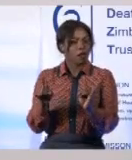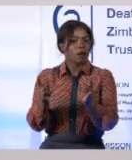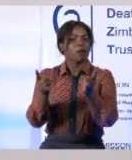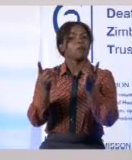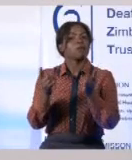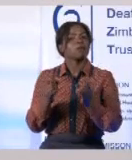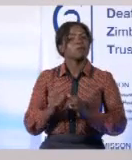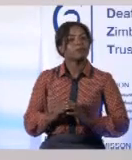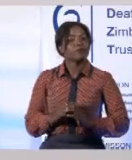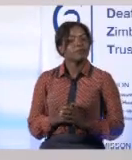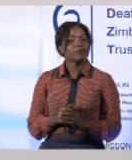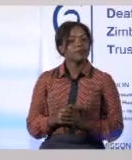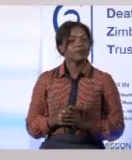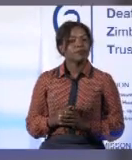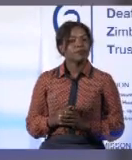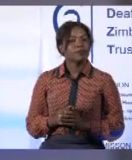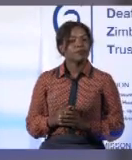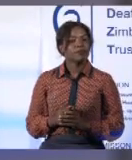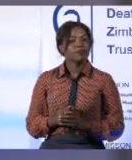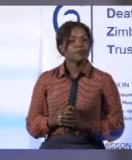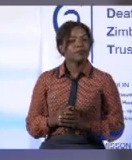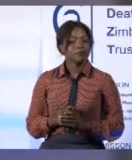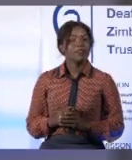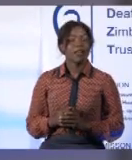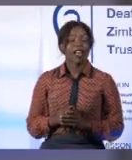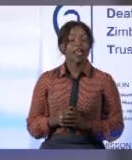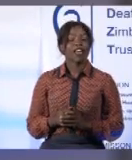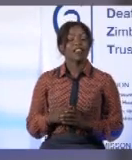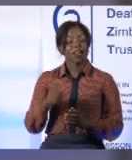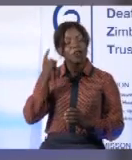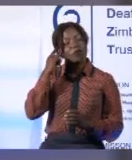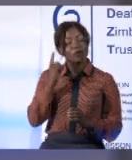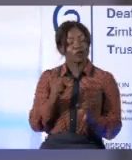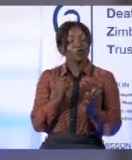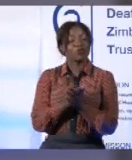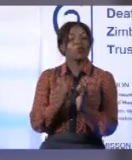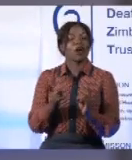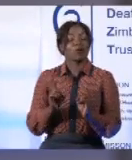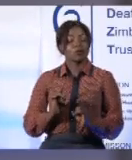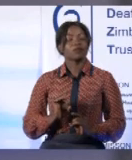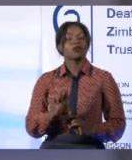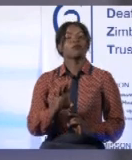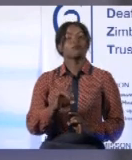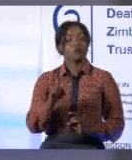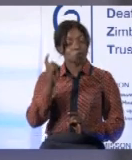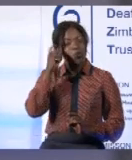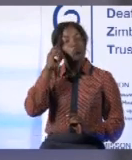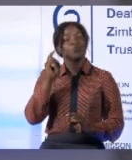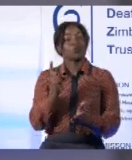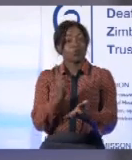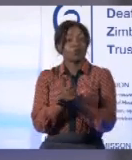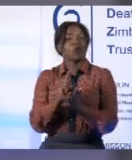virility? I have my own way of maintaining. Do you want to share a snippet?